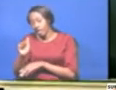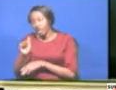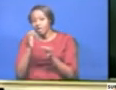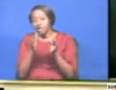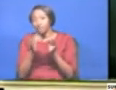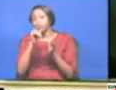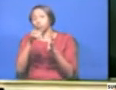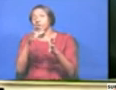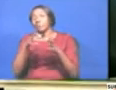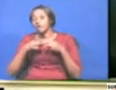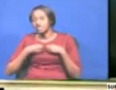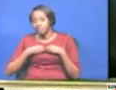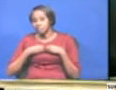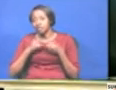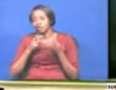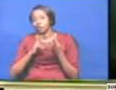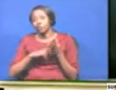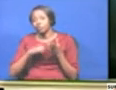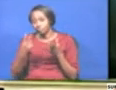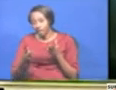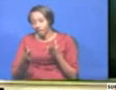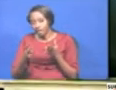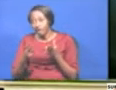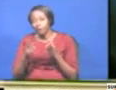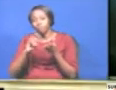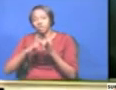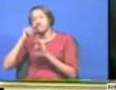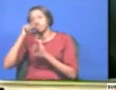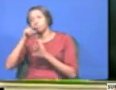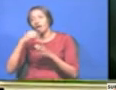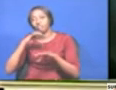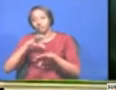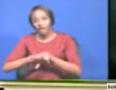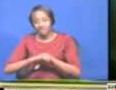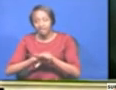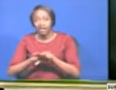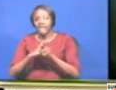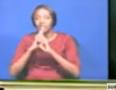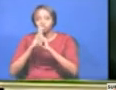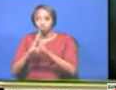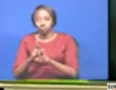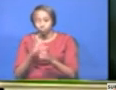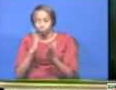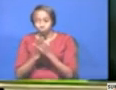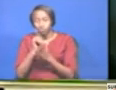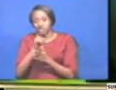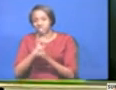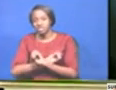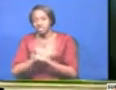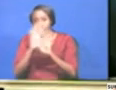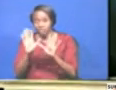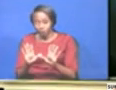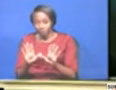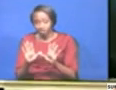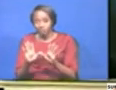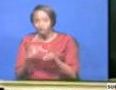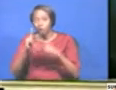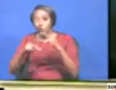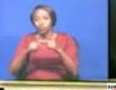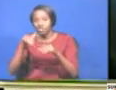received their results. Also, this is a transparent process at the constituency, in